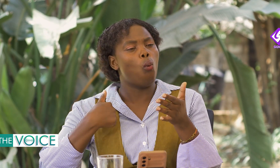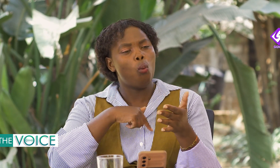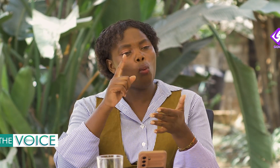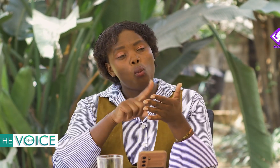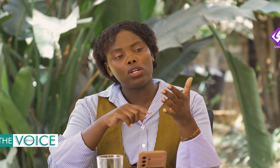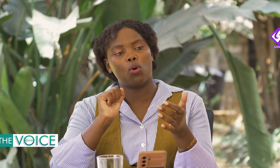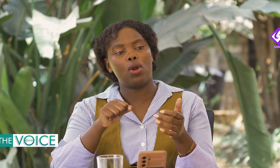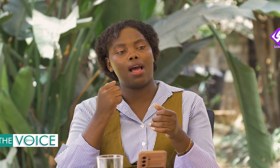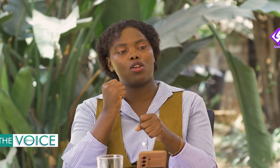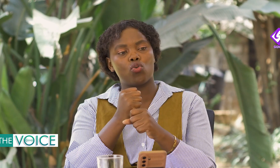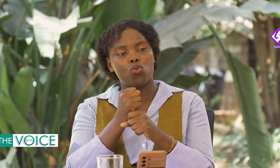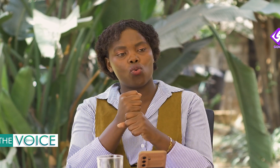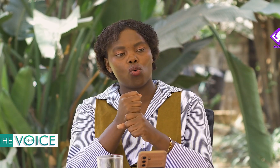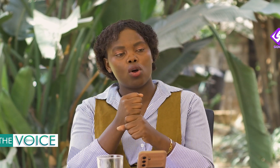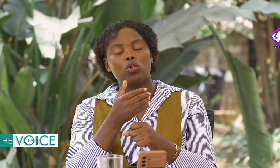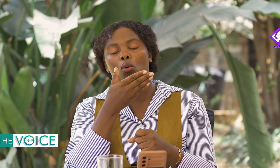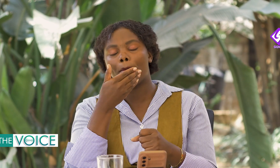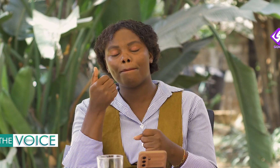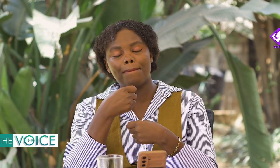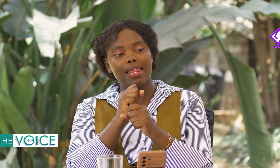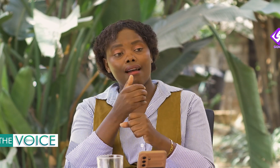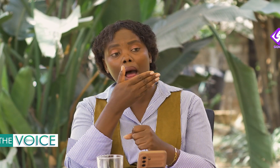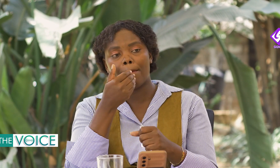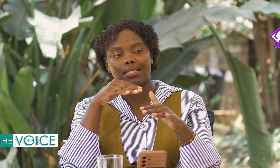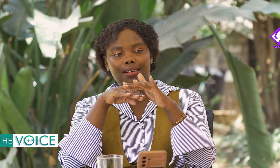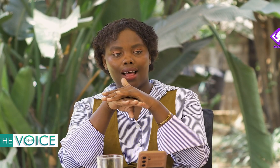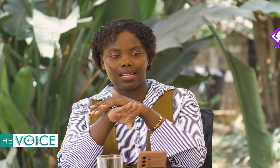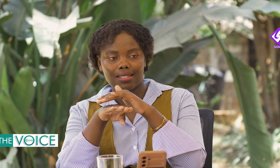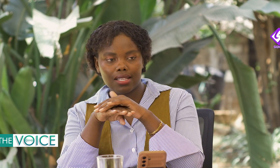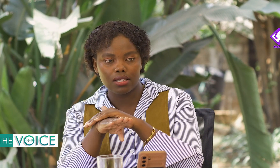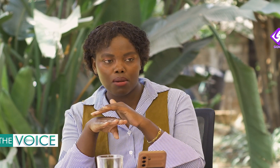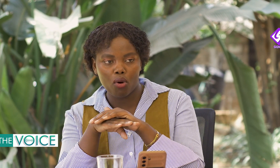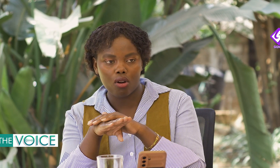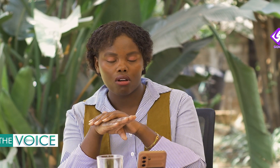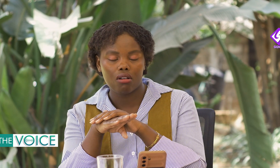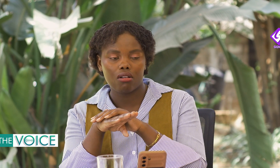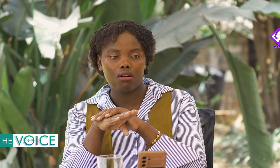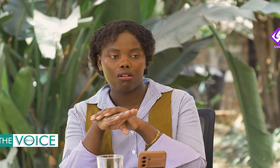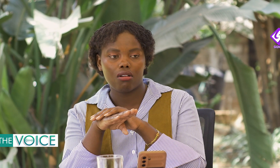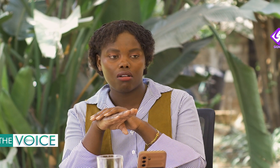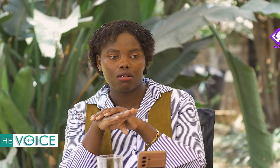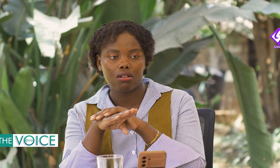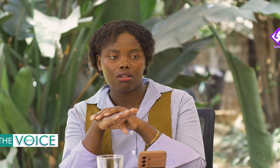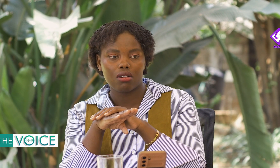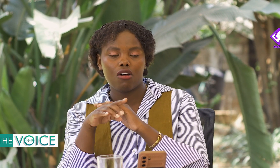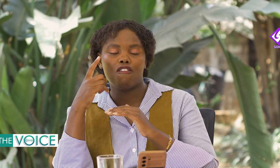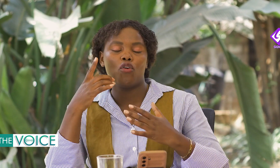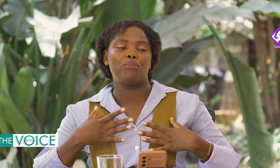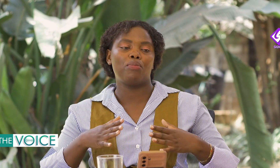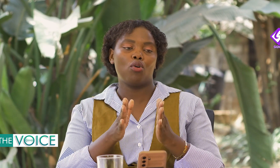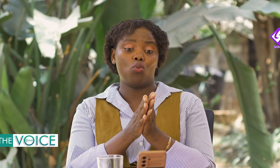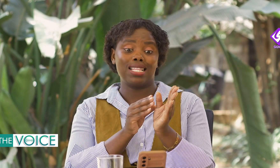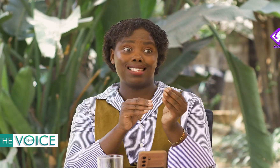to make mental health accessible for people with disability or the marginalized